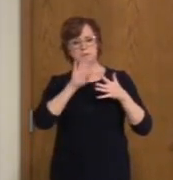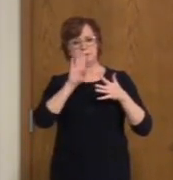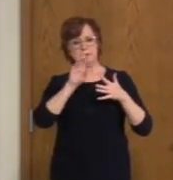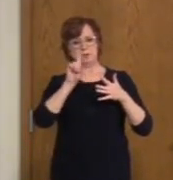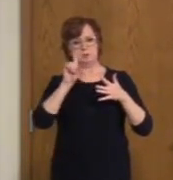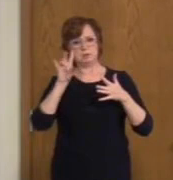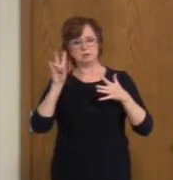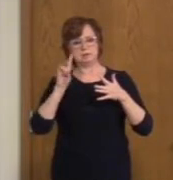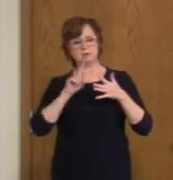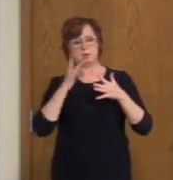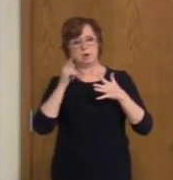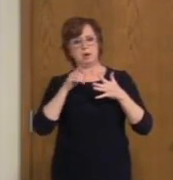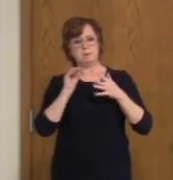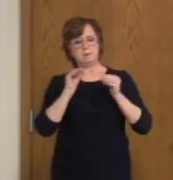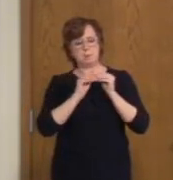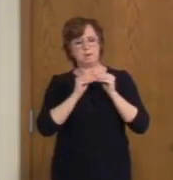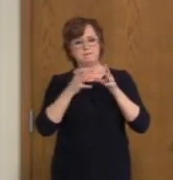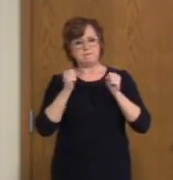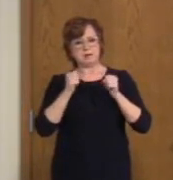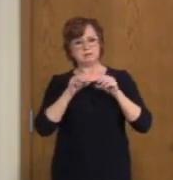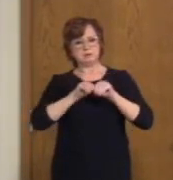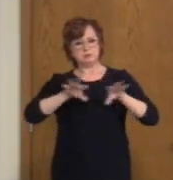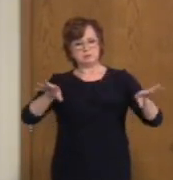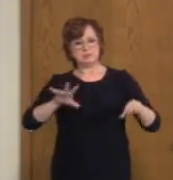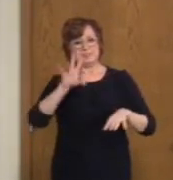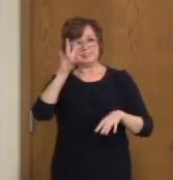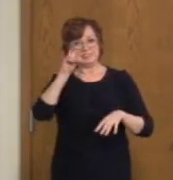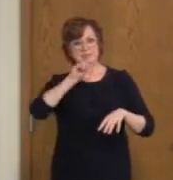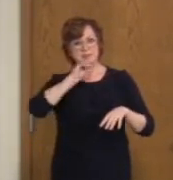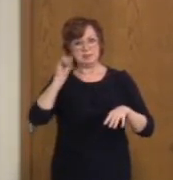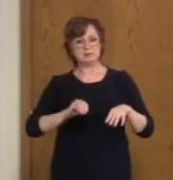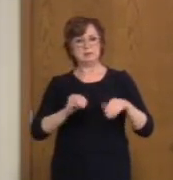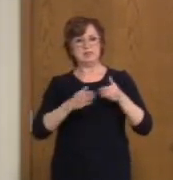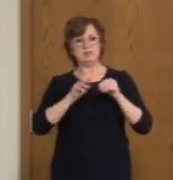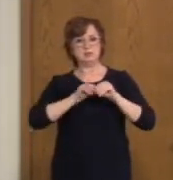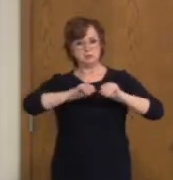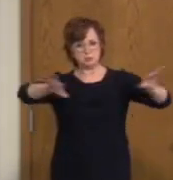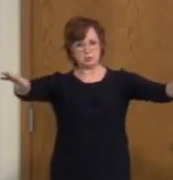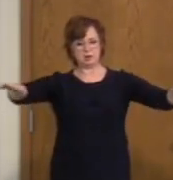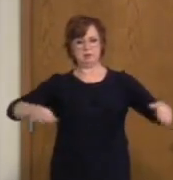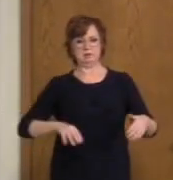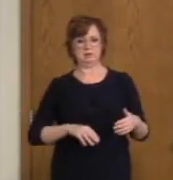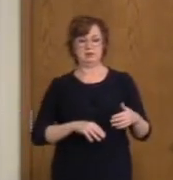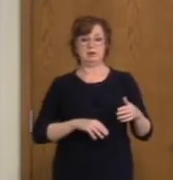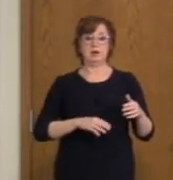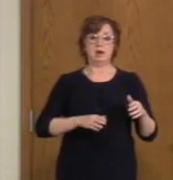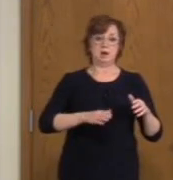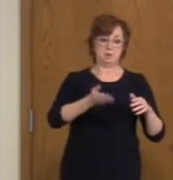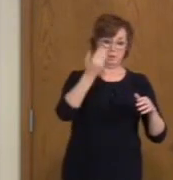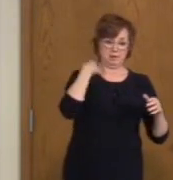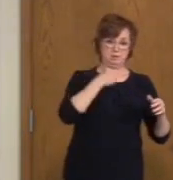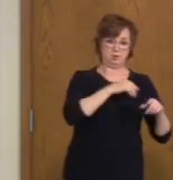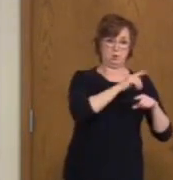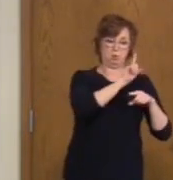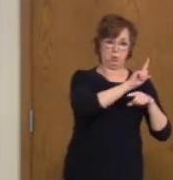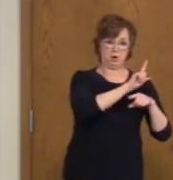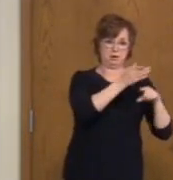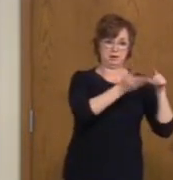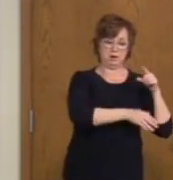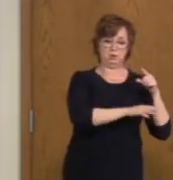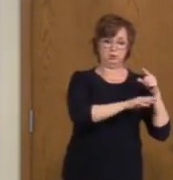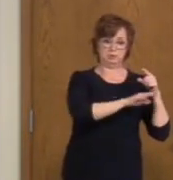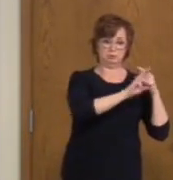transmissible. So where otherwise an outbreak would have impacted 1 or 2 people out of 10 people at a workplace,